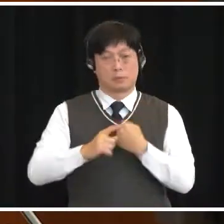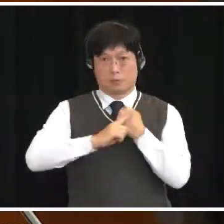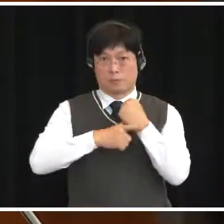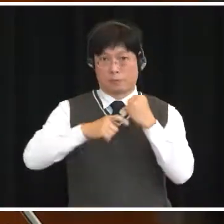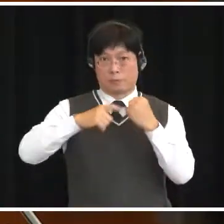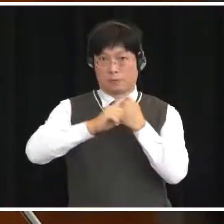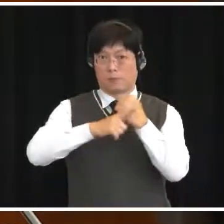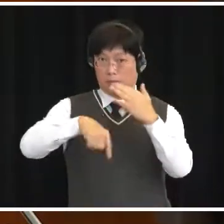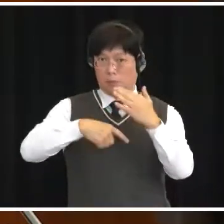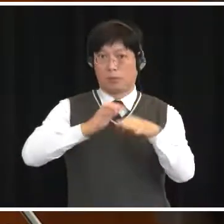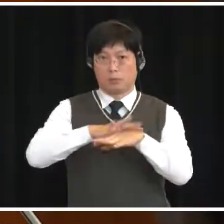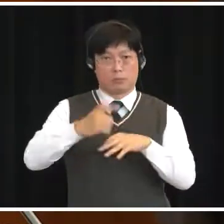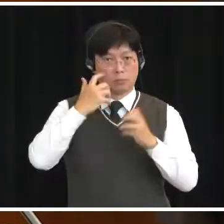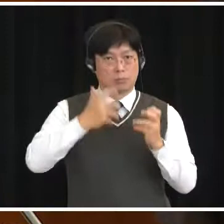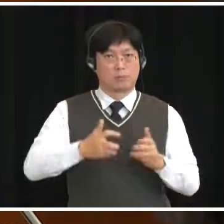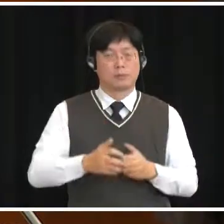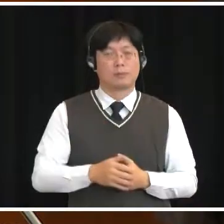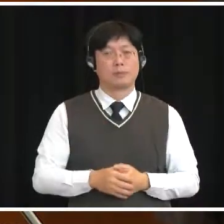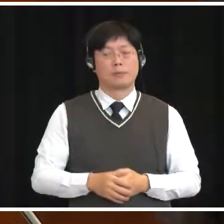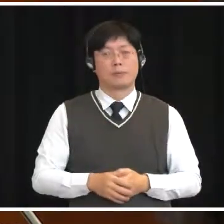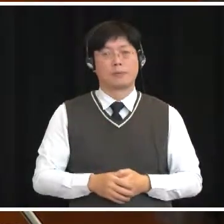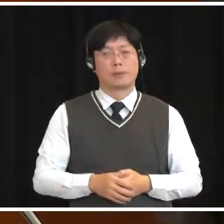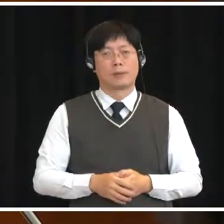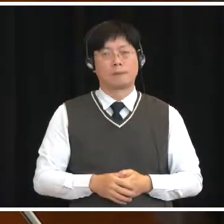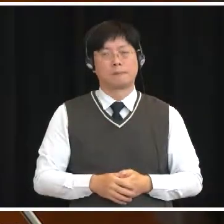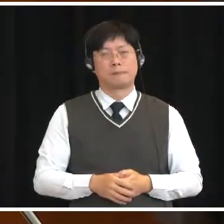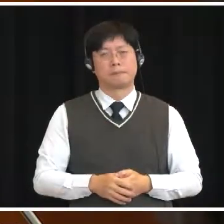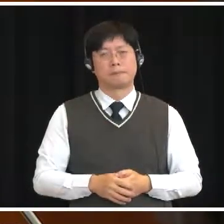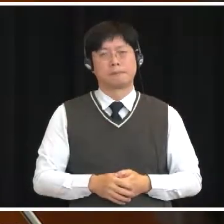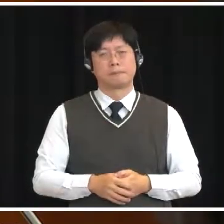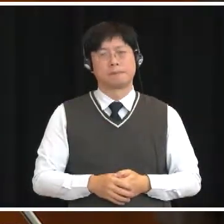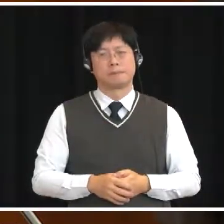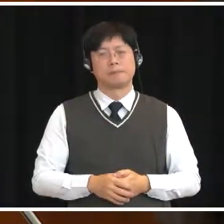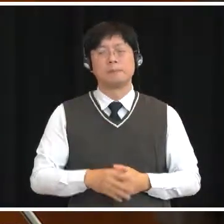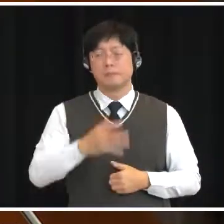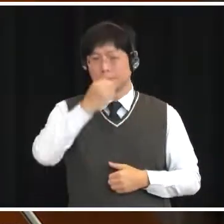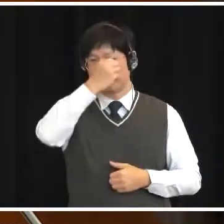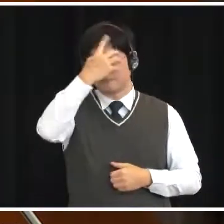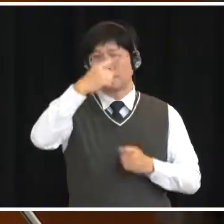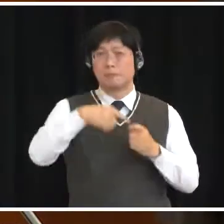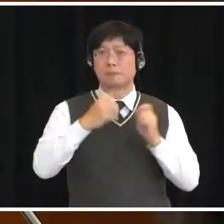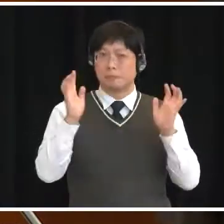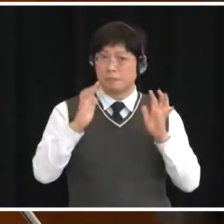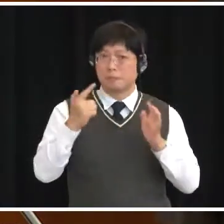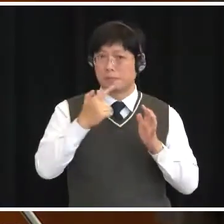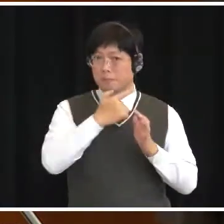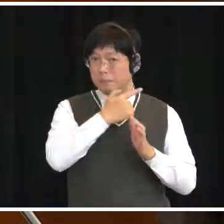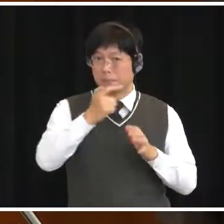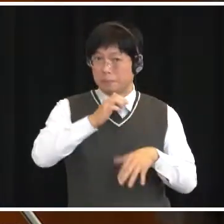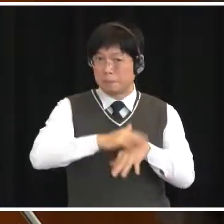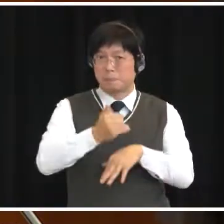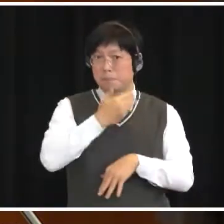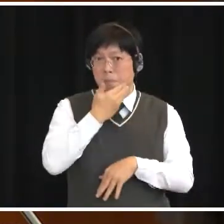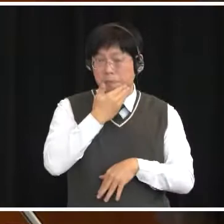there have to be some differences between children. So we